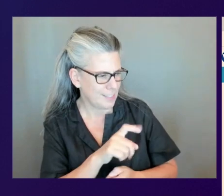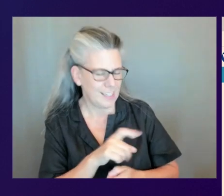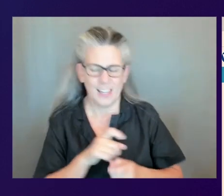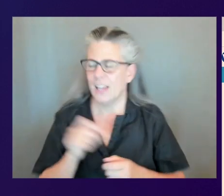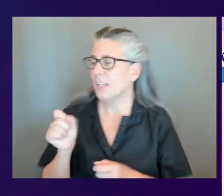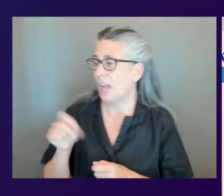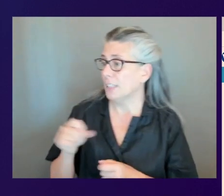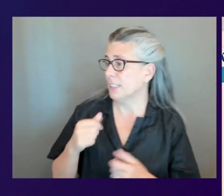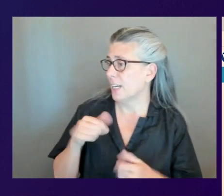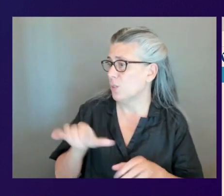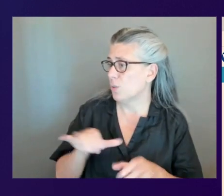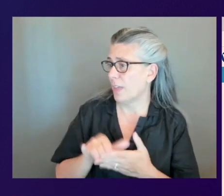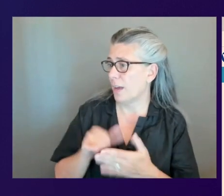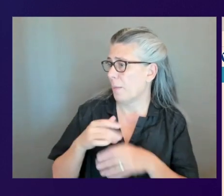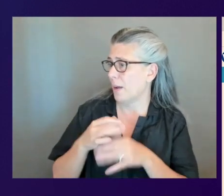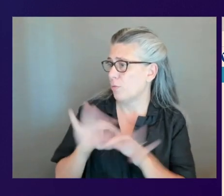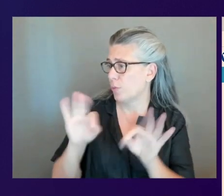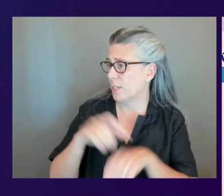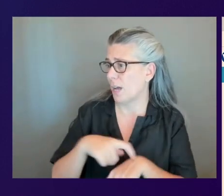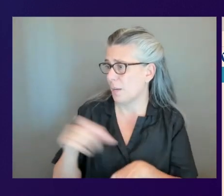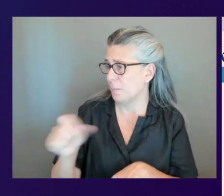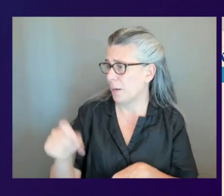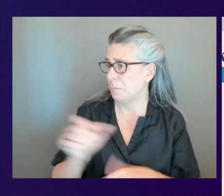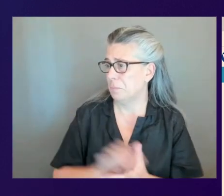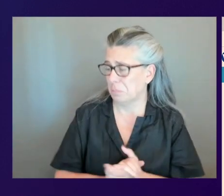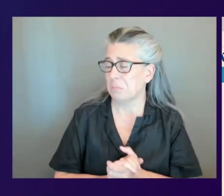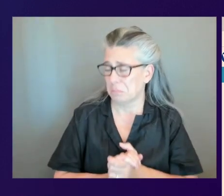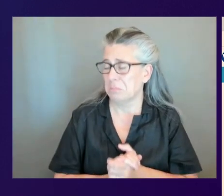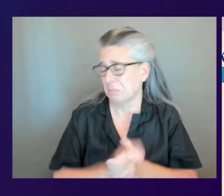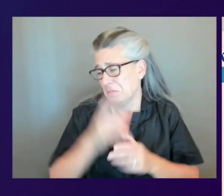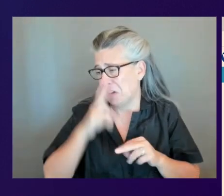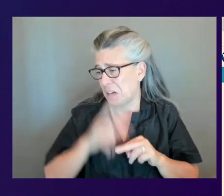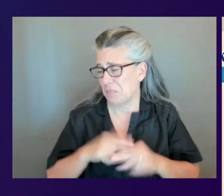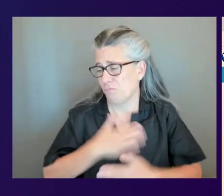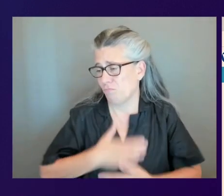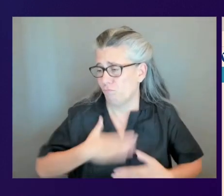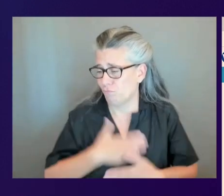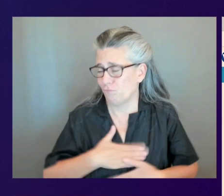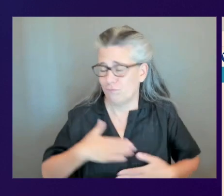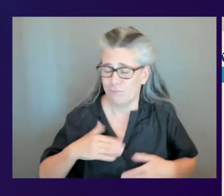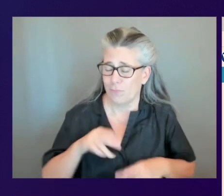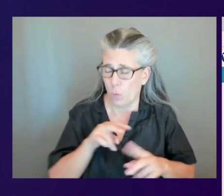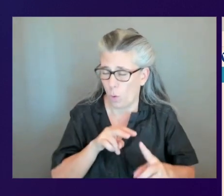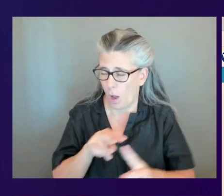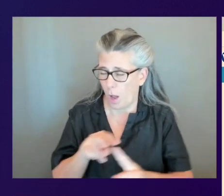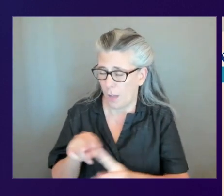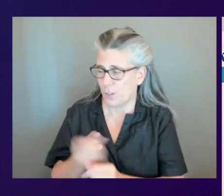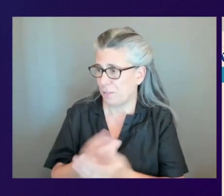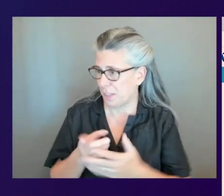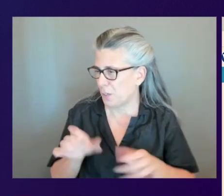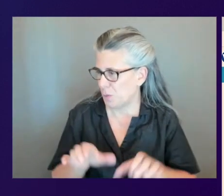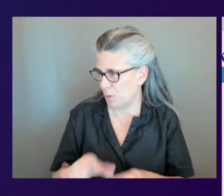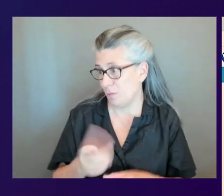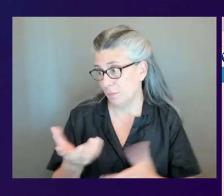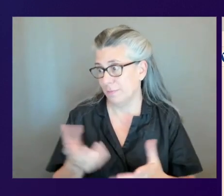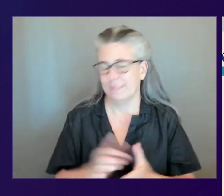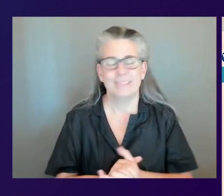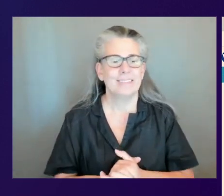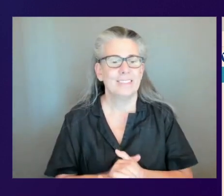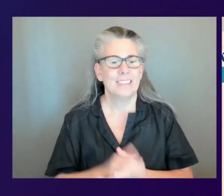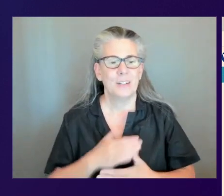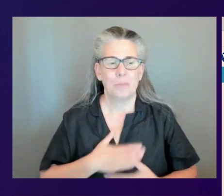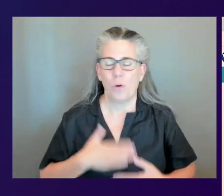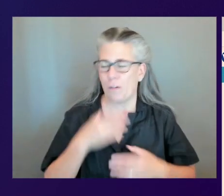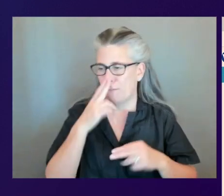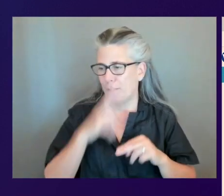Yeah. That's your they that's really your do watch meditation? everything we do. Yeah, okay. It is actually my meditation to hear you feel helpless on a